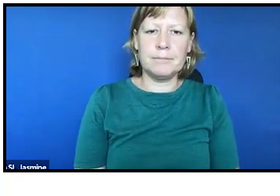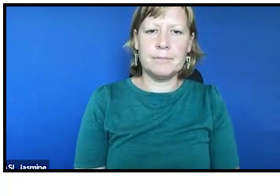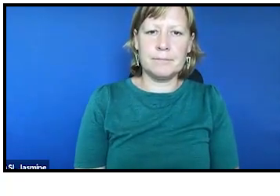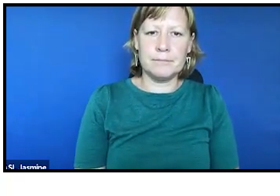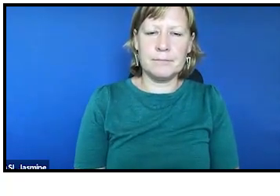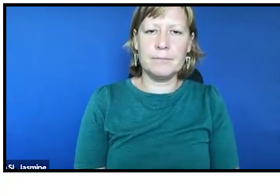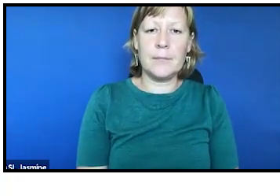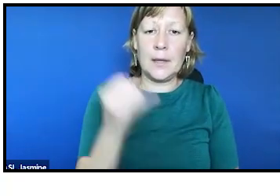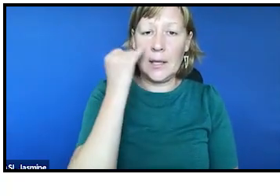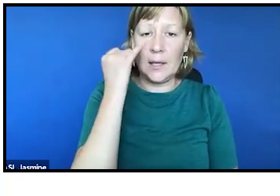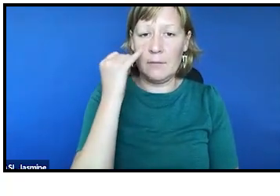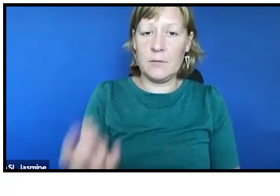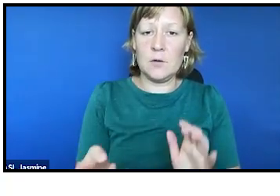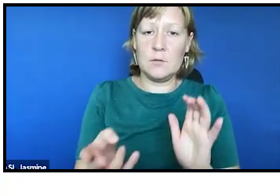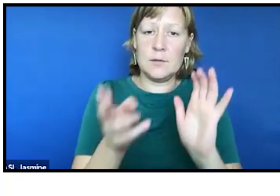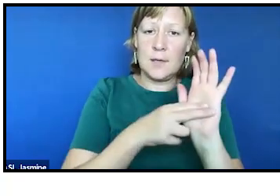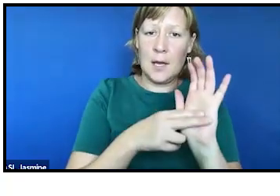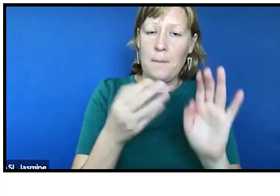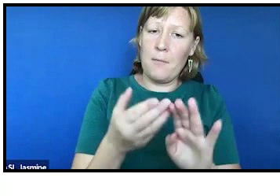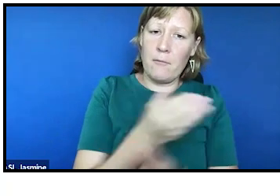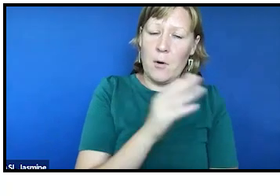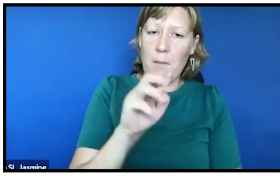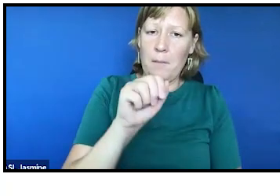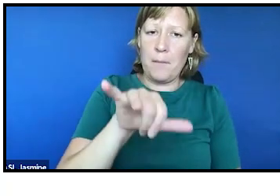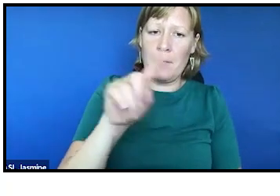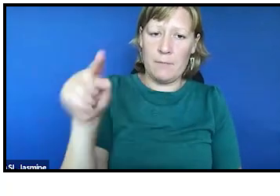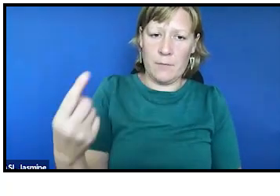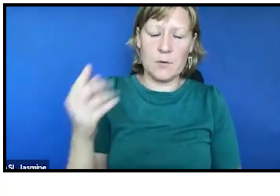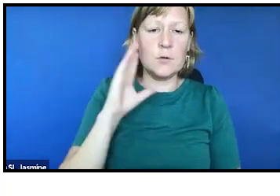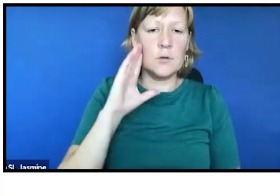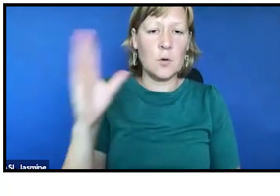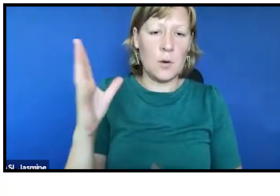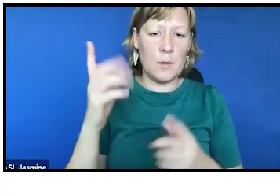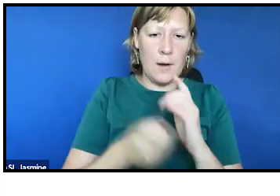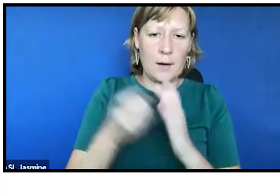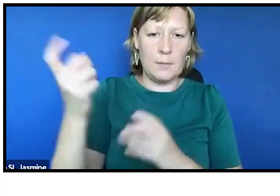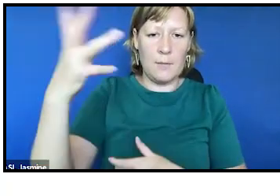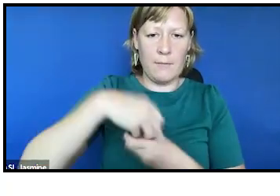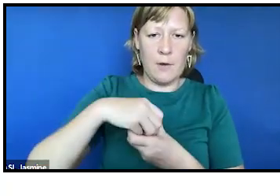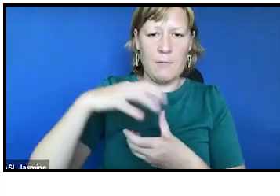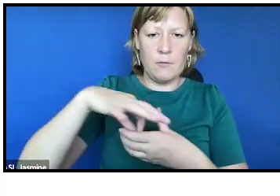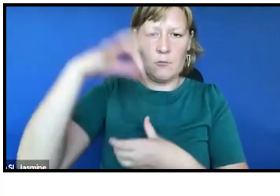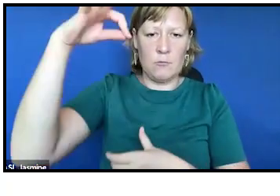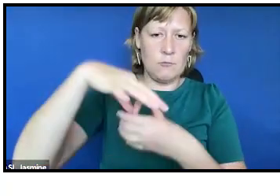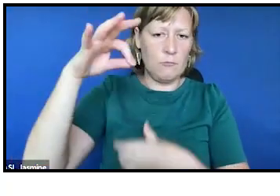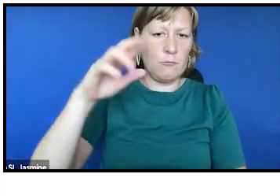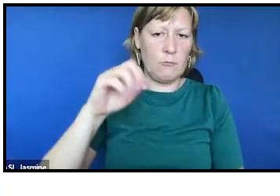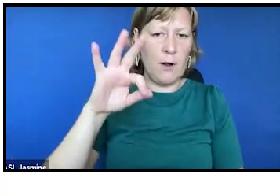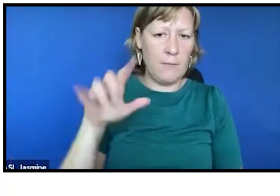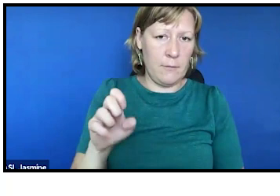And if you register before May 1st, you'll enter our conference day raffle. Winners will receive a $25 Amazon gift